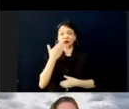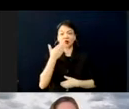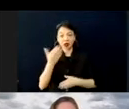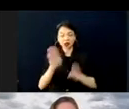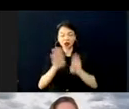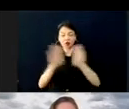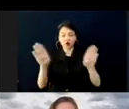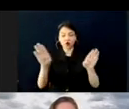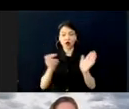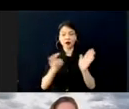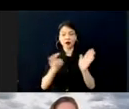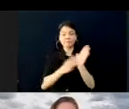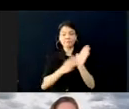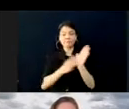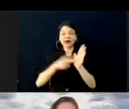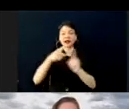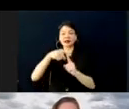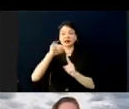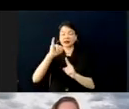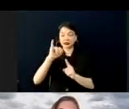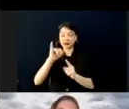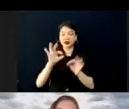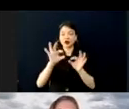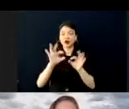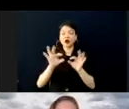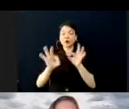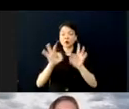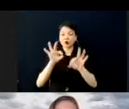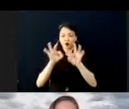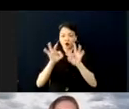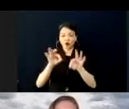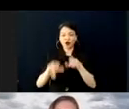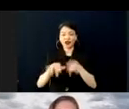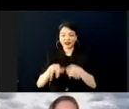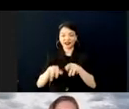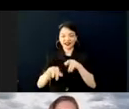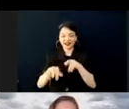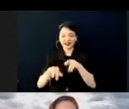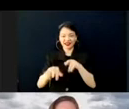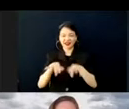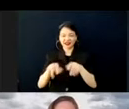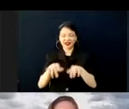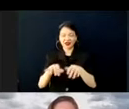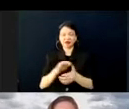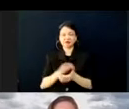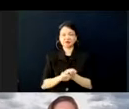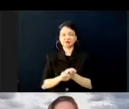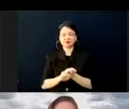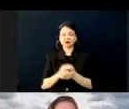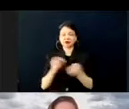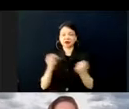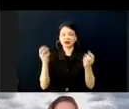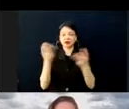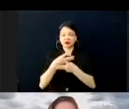feedback. If you just enter it into the chat box on the Mentee website, we should be able to see your answers come up on